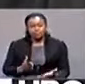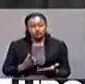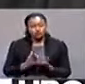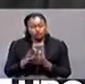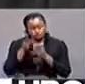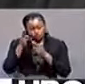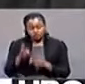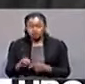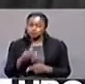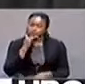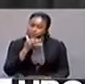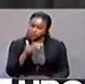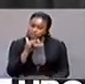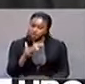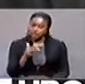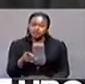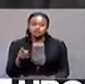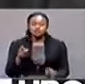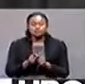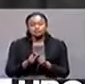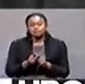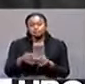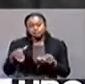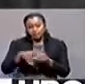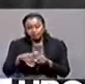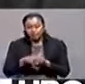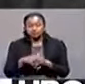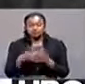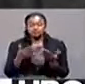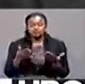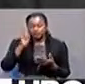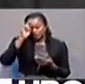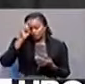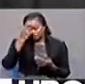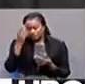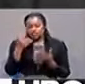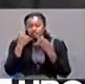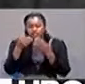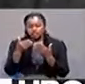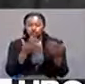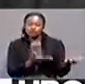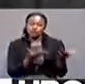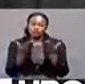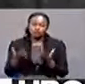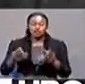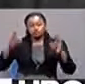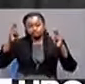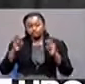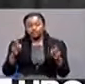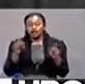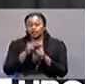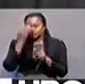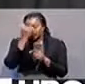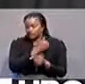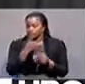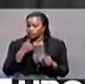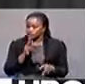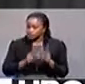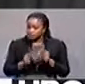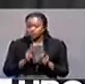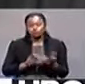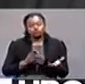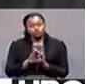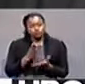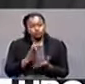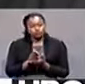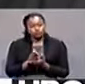Speaker and members and government, thank you too for the motion. As Catholics, we are really